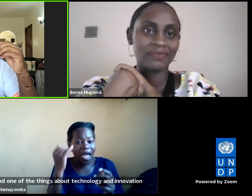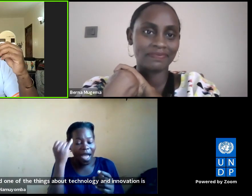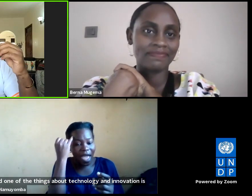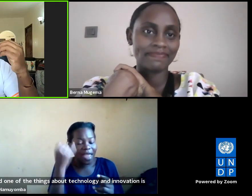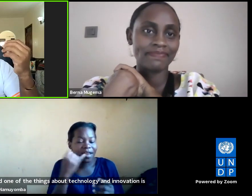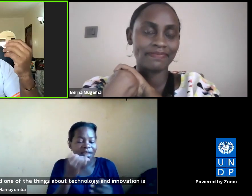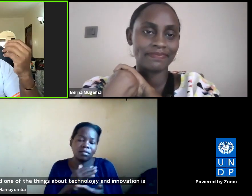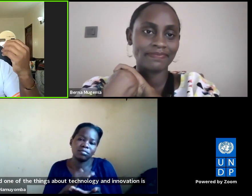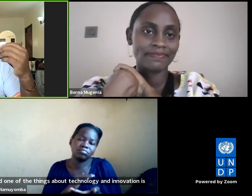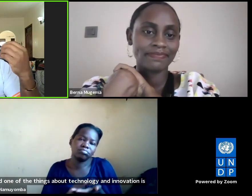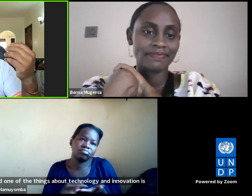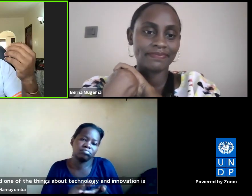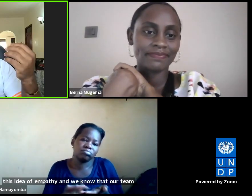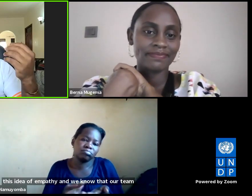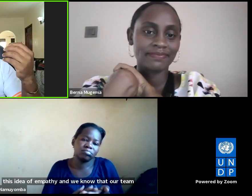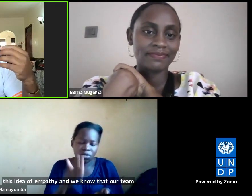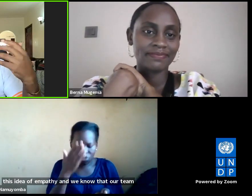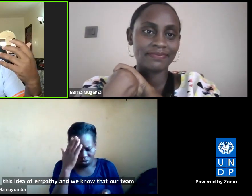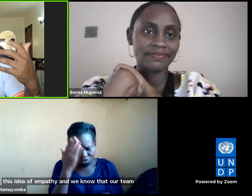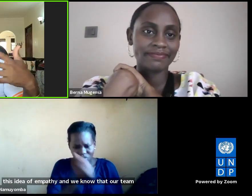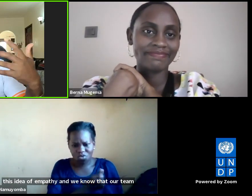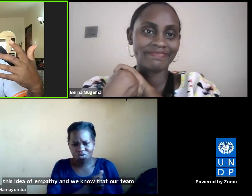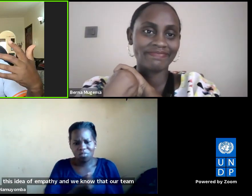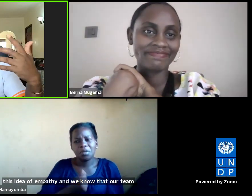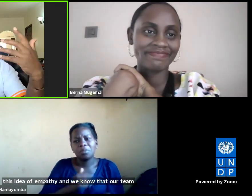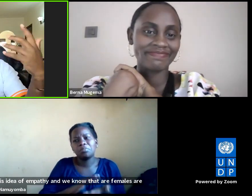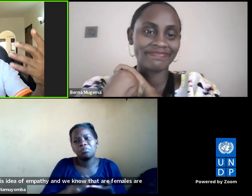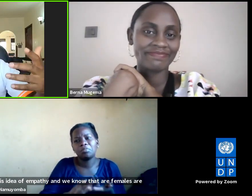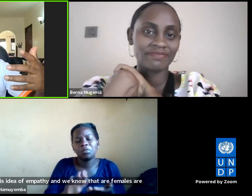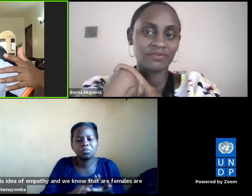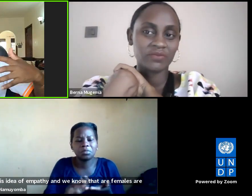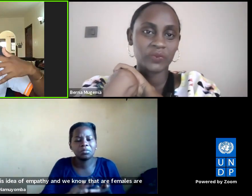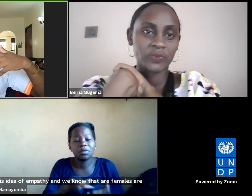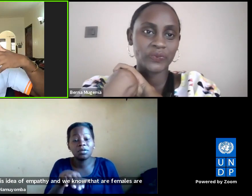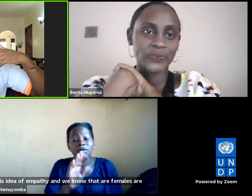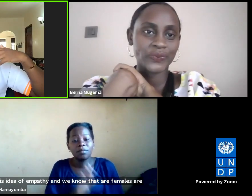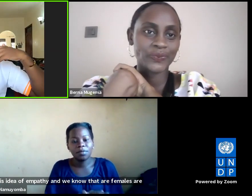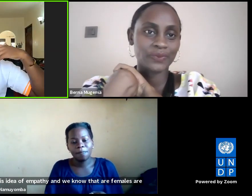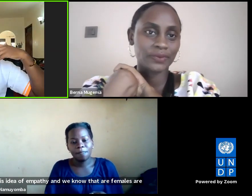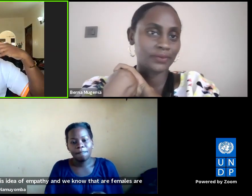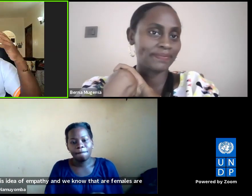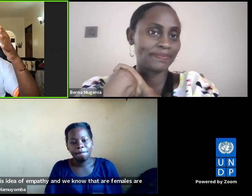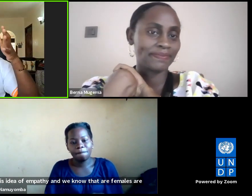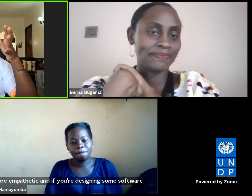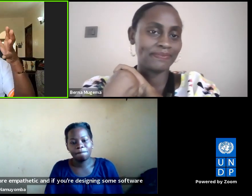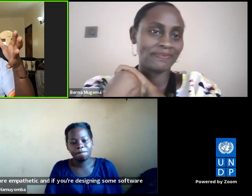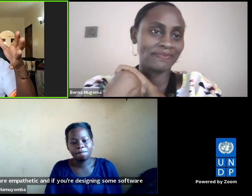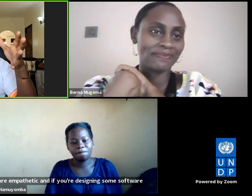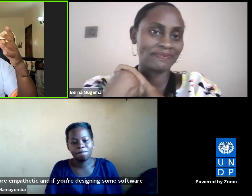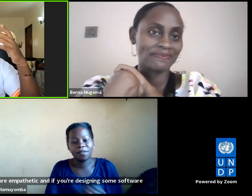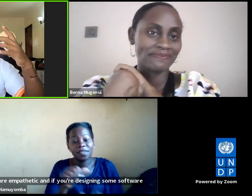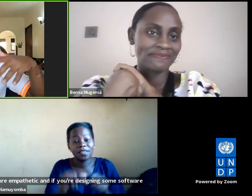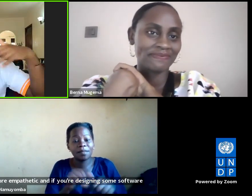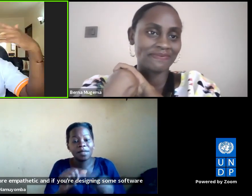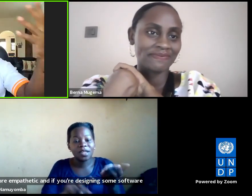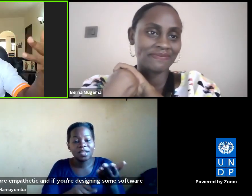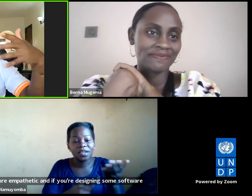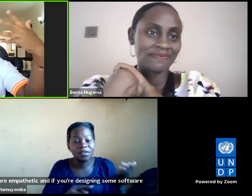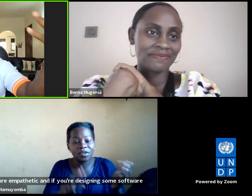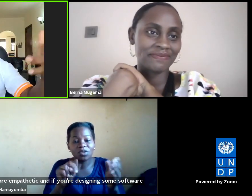that females are more empathetic. And if you're designing some software that is not, that is just about the technology and not